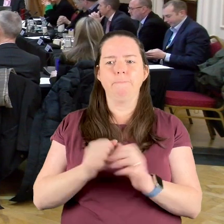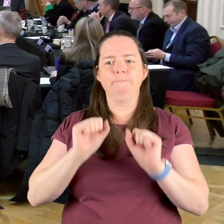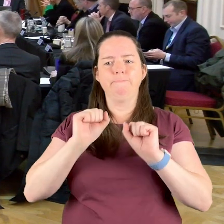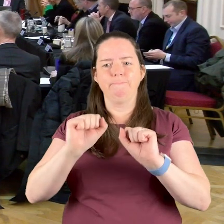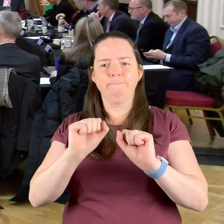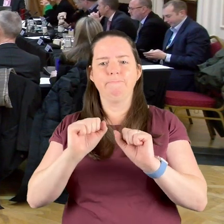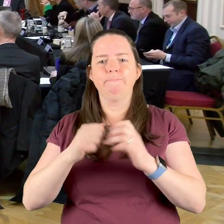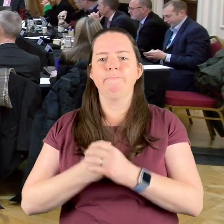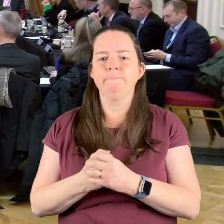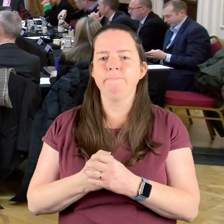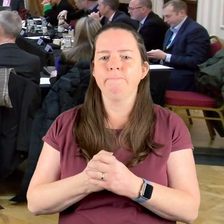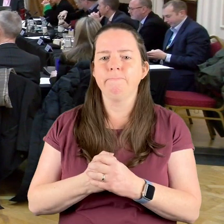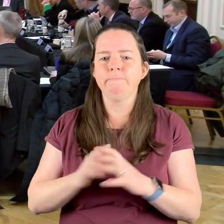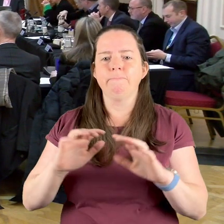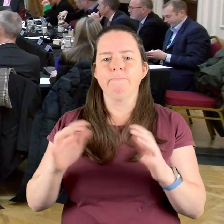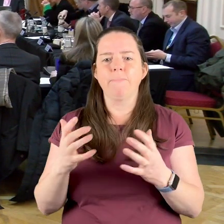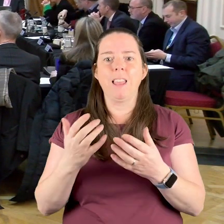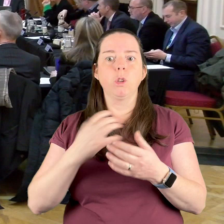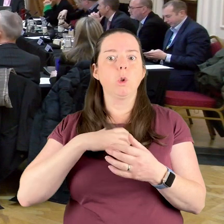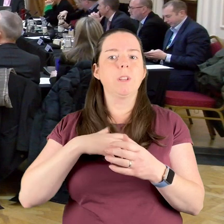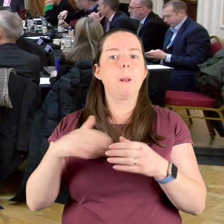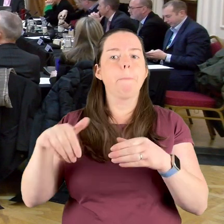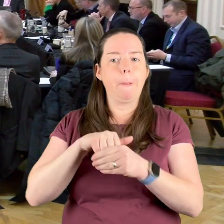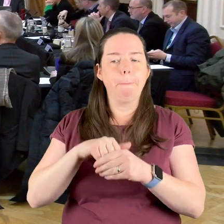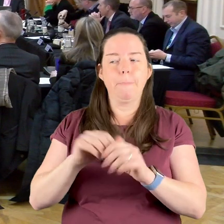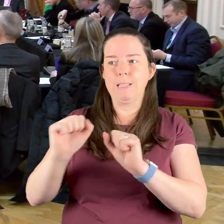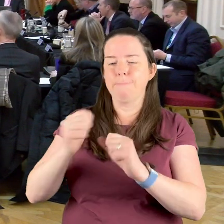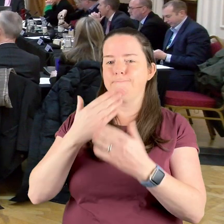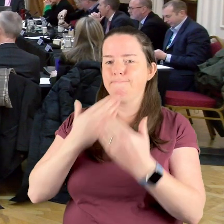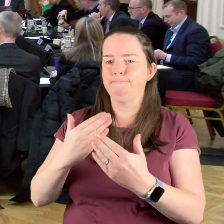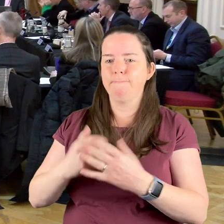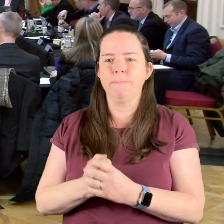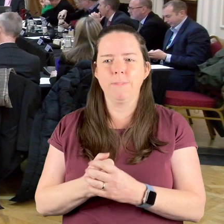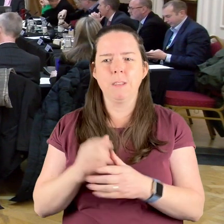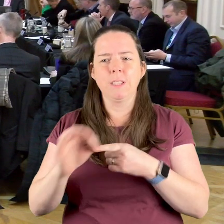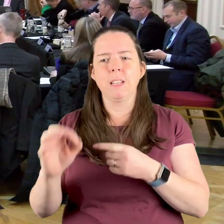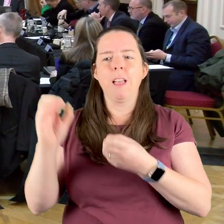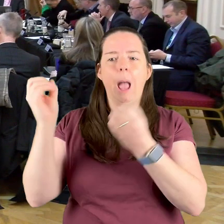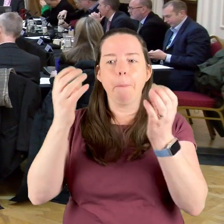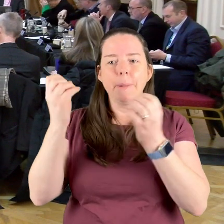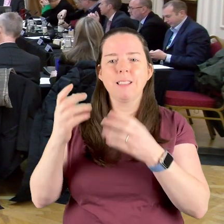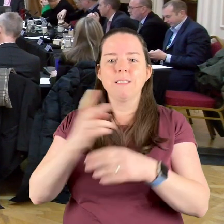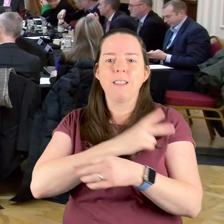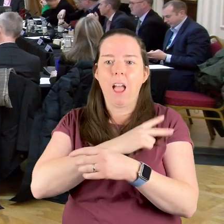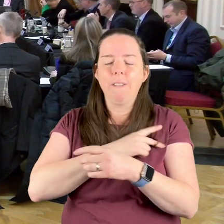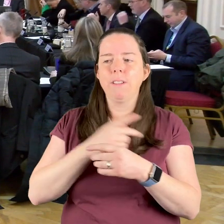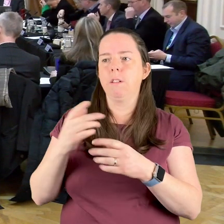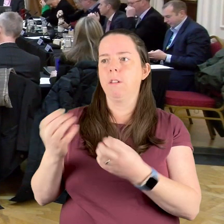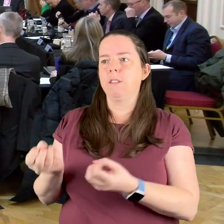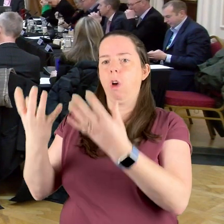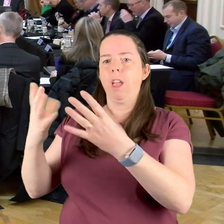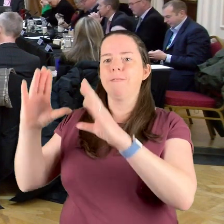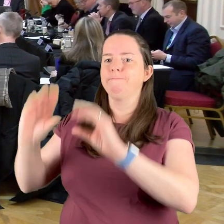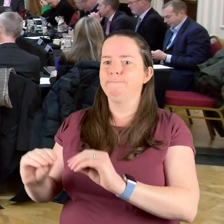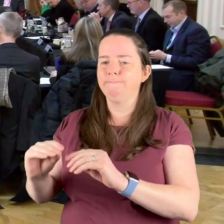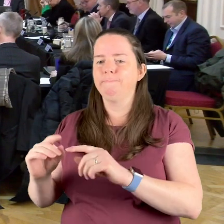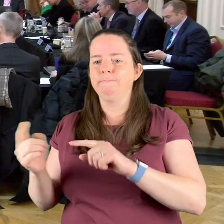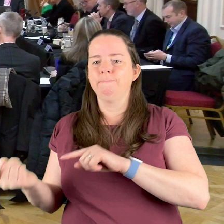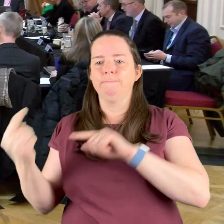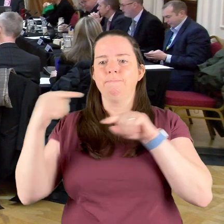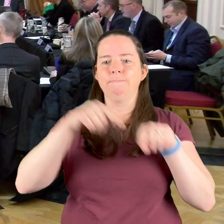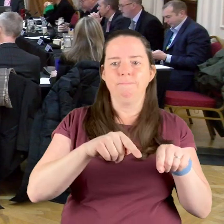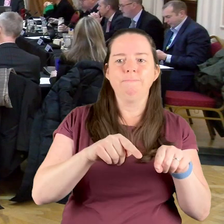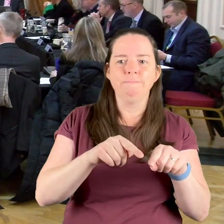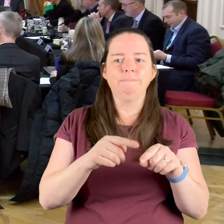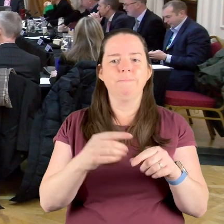and particularly can I thank the unions and the union members, particularly, I mean, the ambulance staff were actually coming off